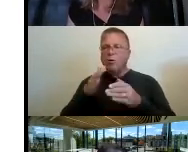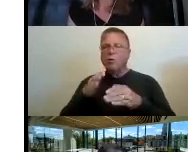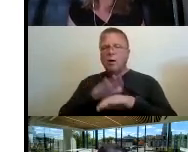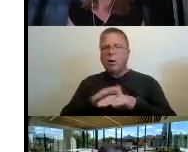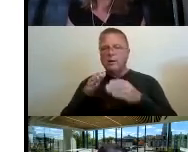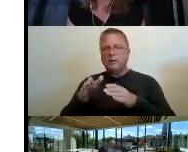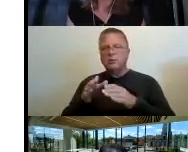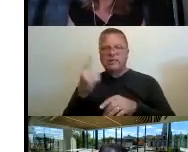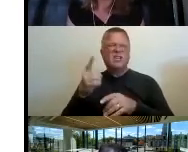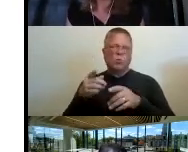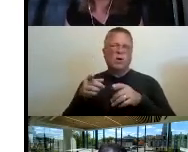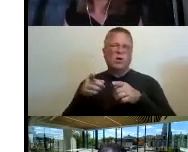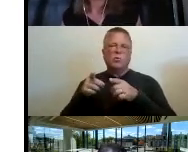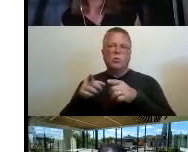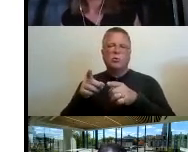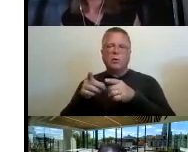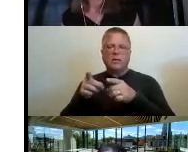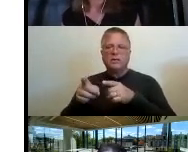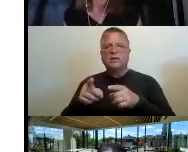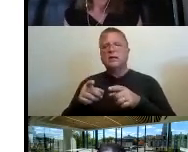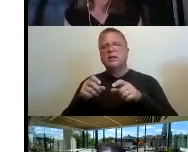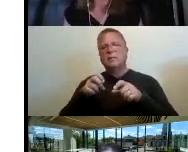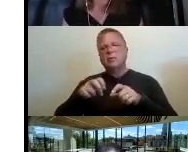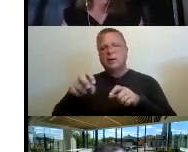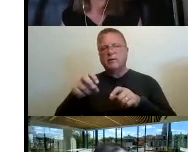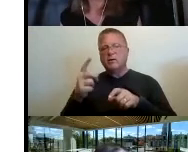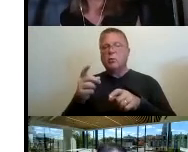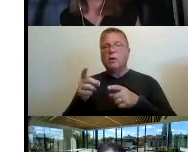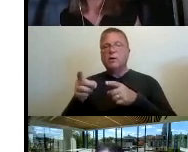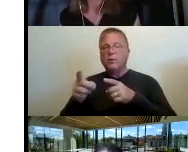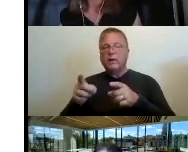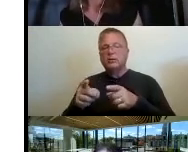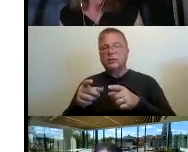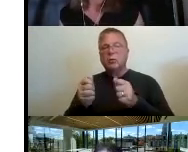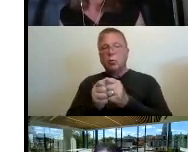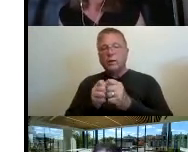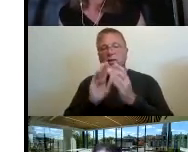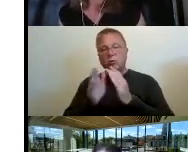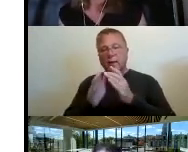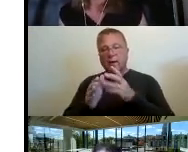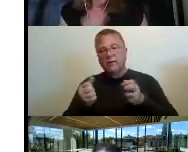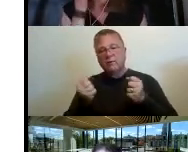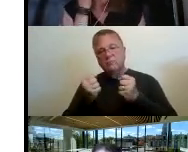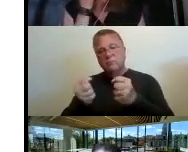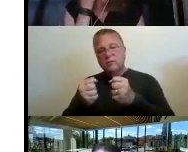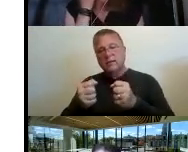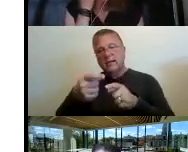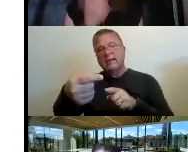one direction. So they would be going with traffic in one direction, contraflow in the other